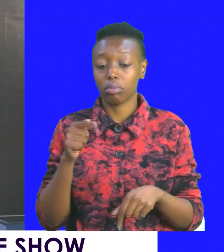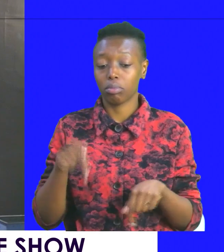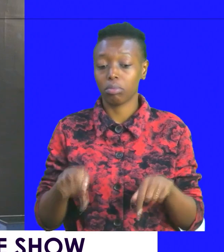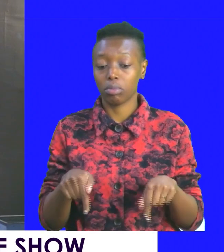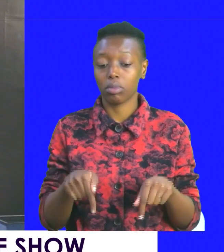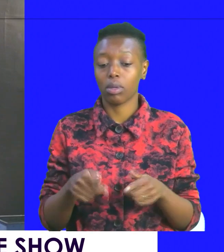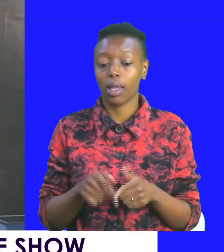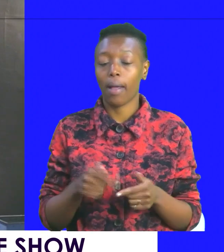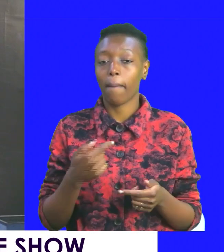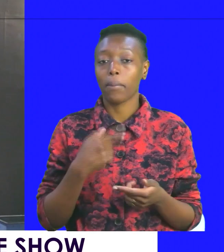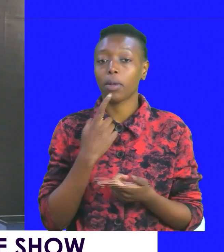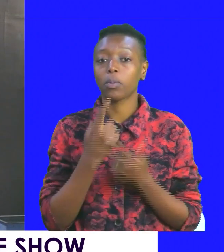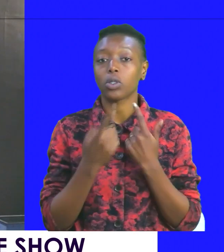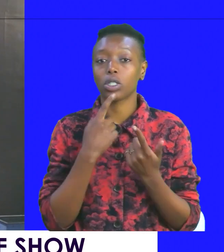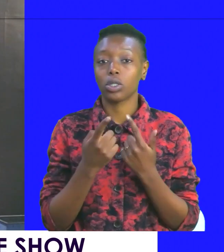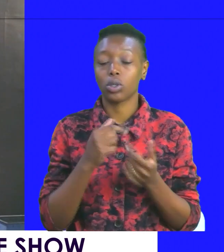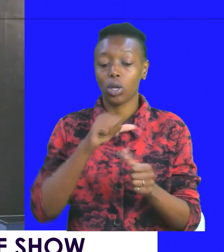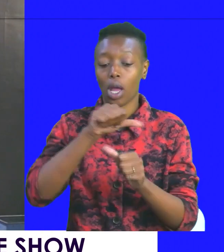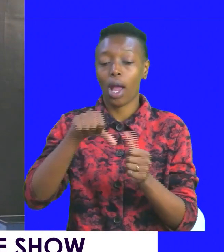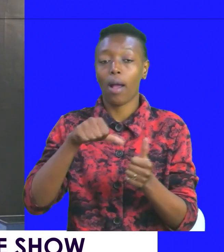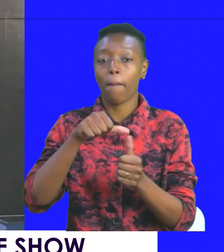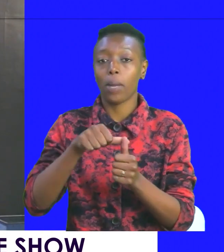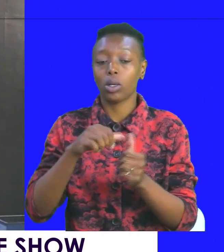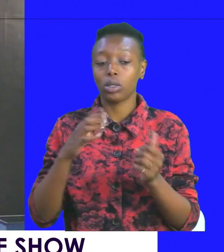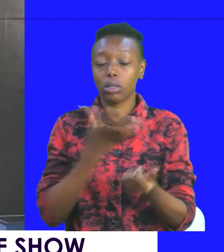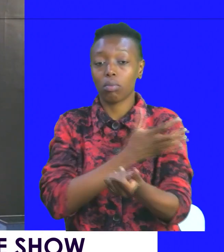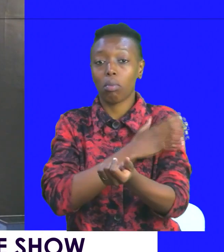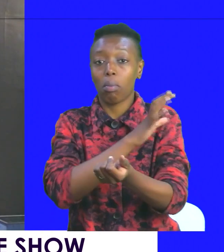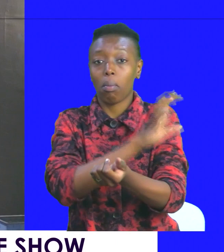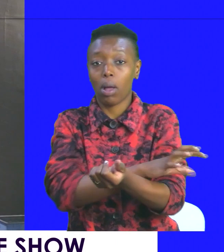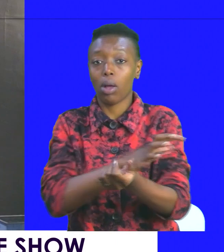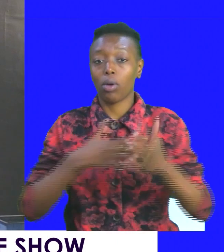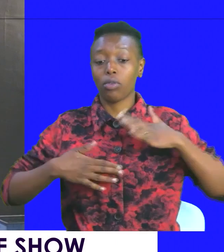I'm talking to you about the power of appreciation.